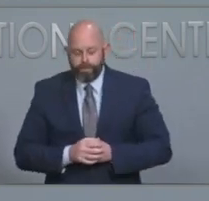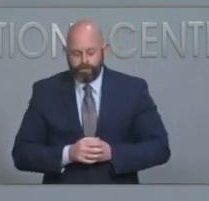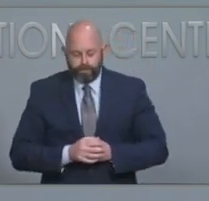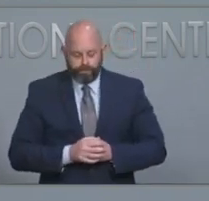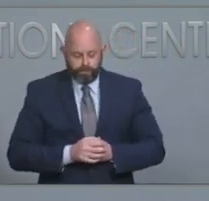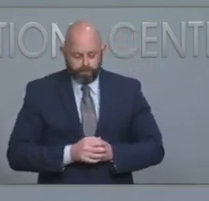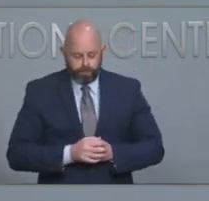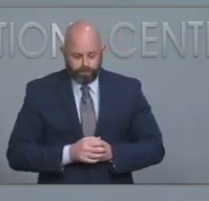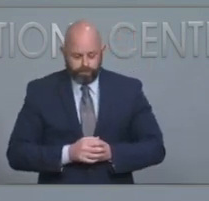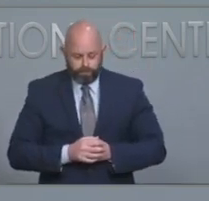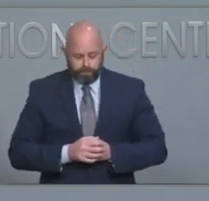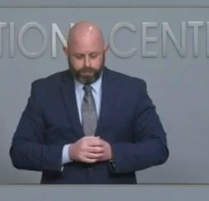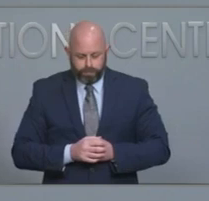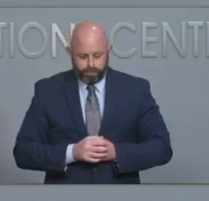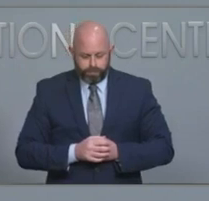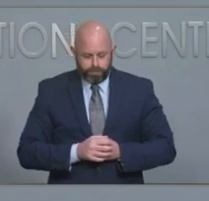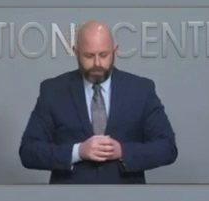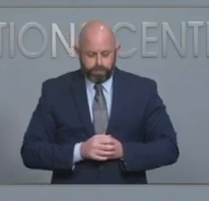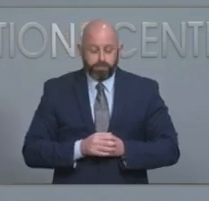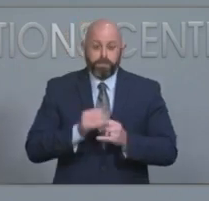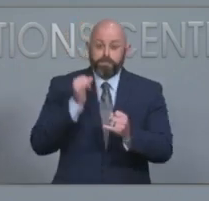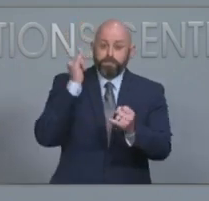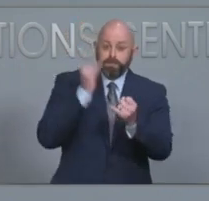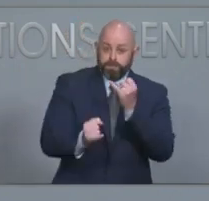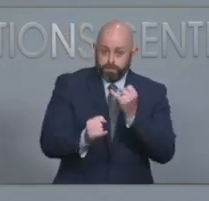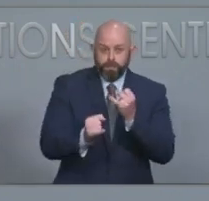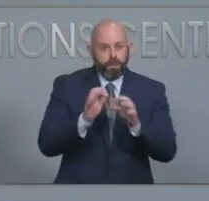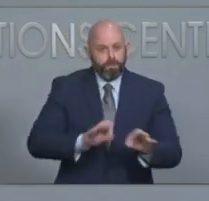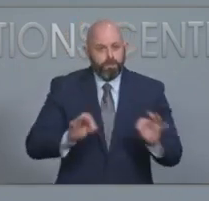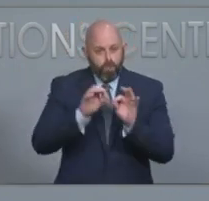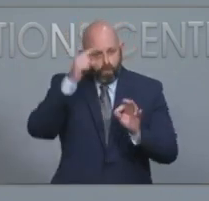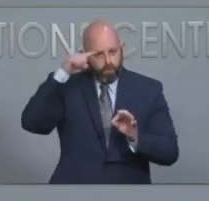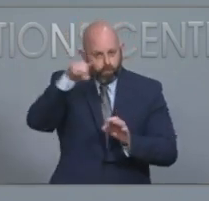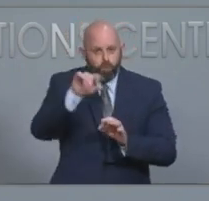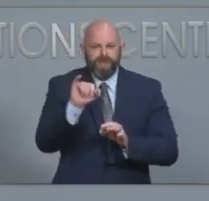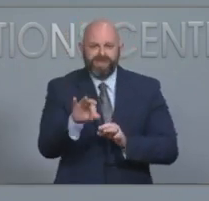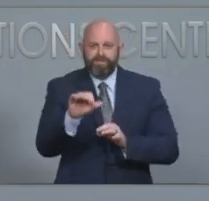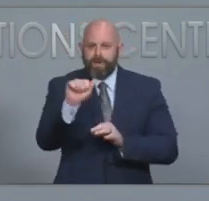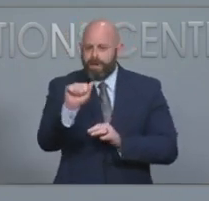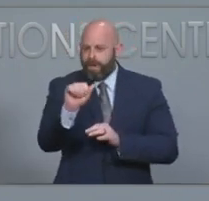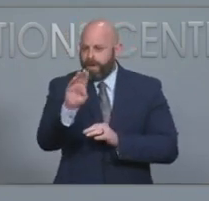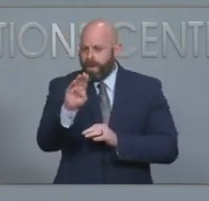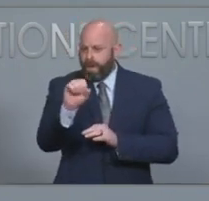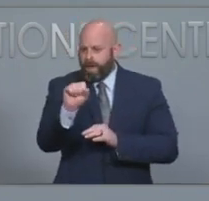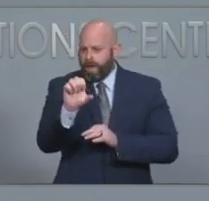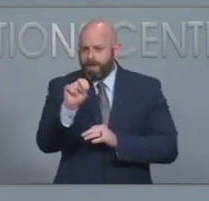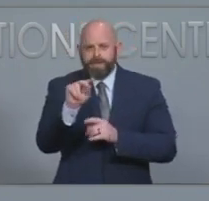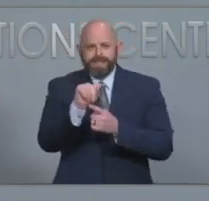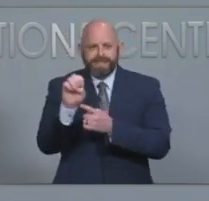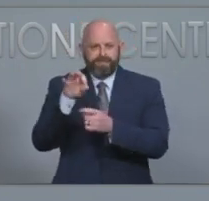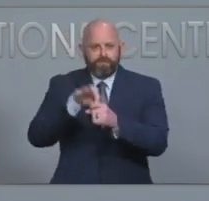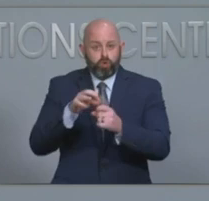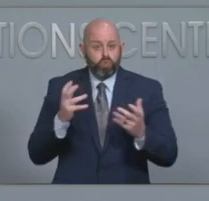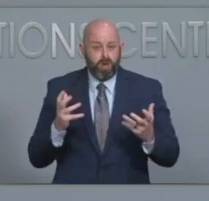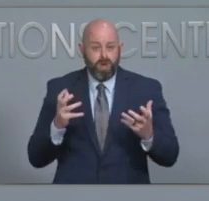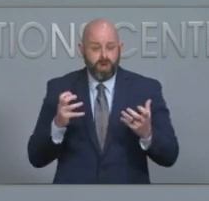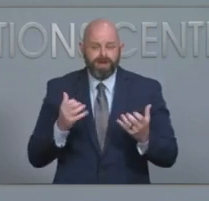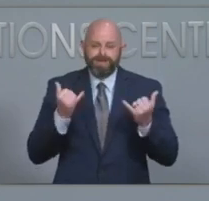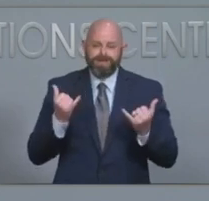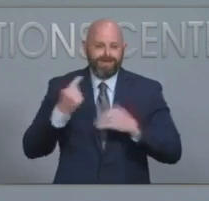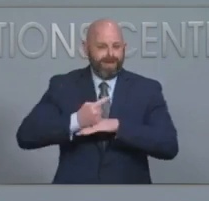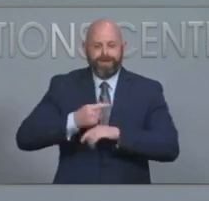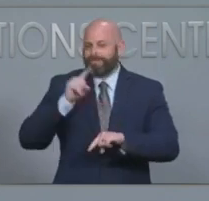Finally, a crucial reminder to absentee voters. If you still want to vote your absentee ballot, your